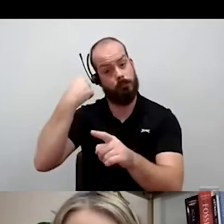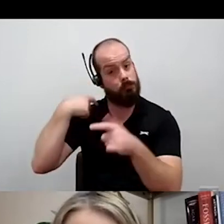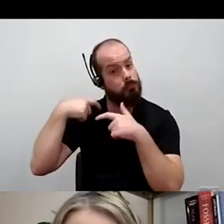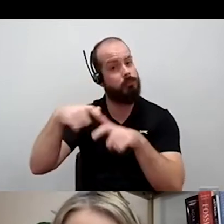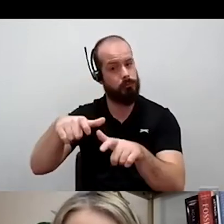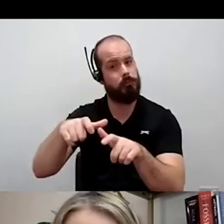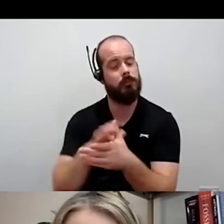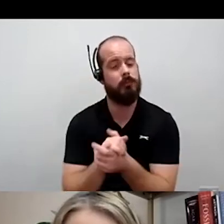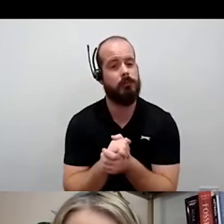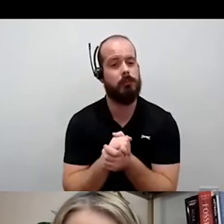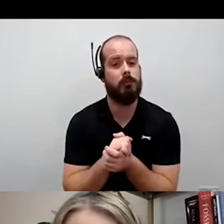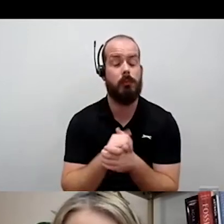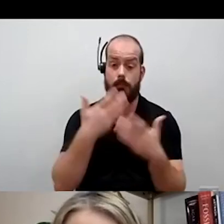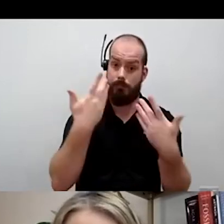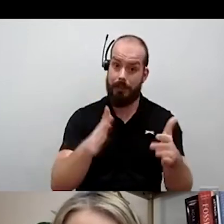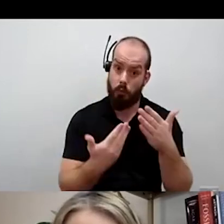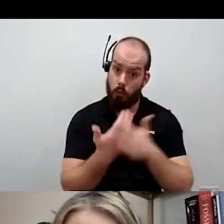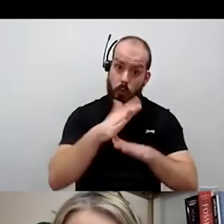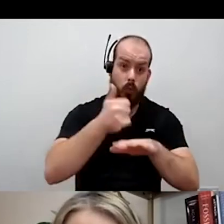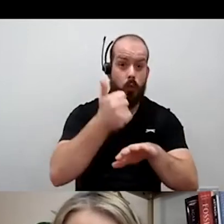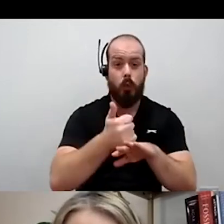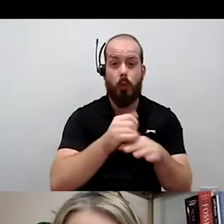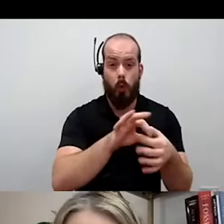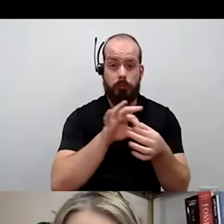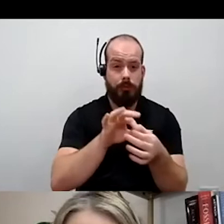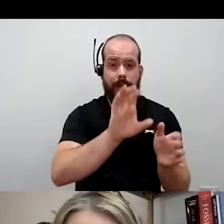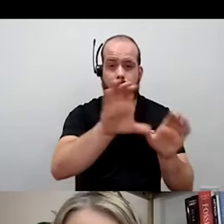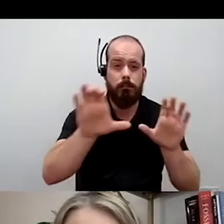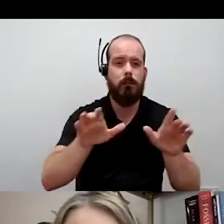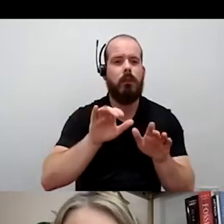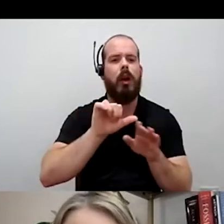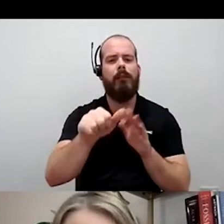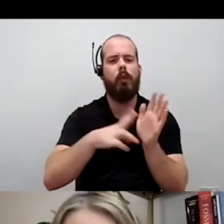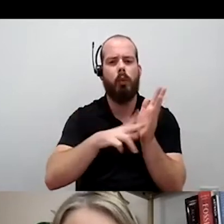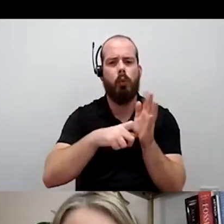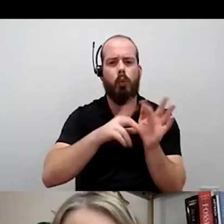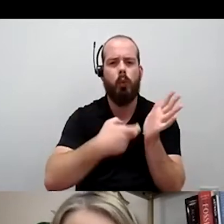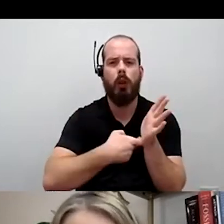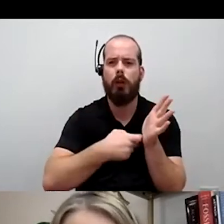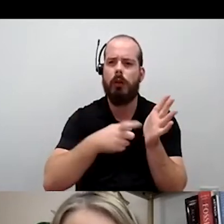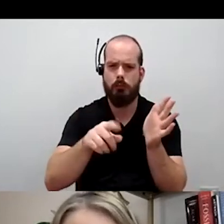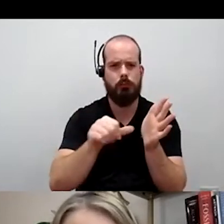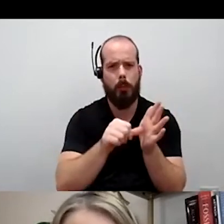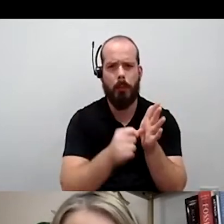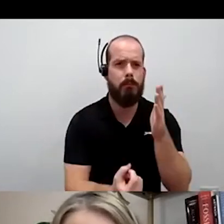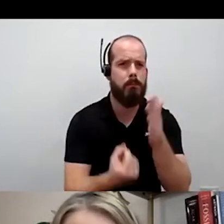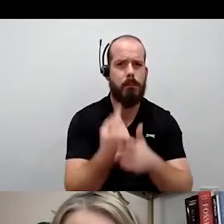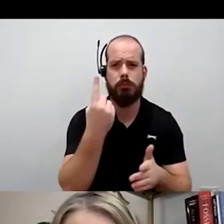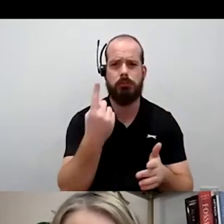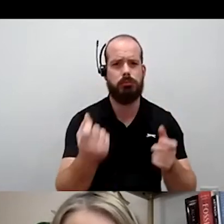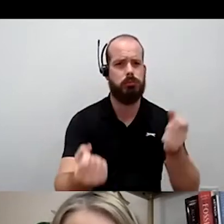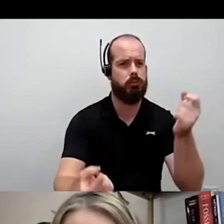new wave came after all the nuclear accidents. Harrisburg, my own cooperative was created